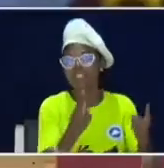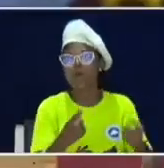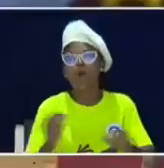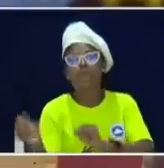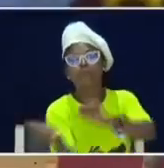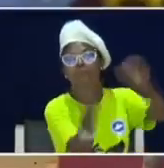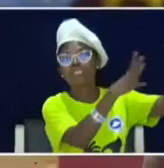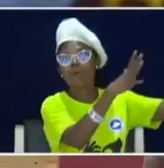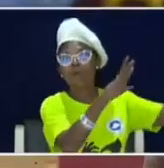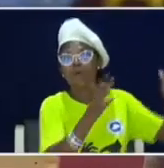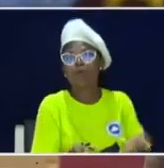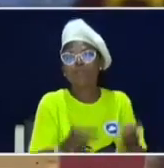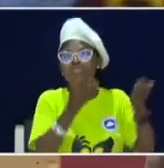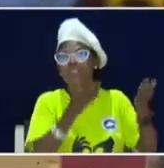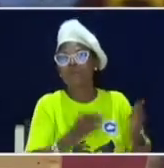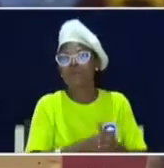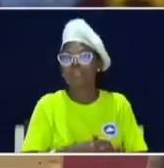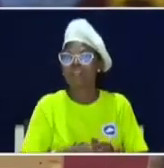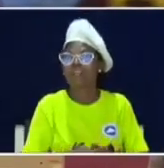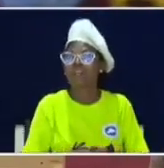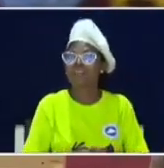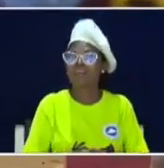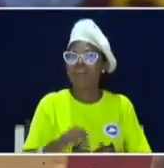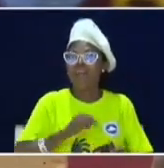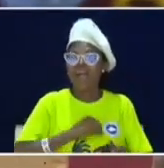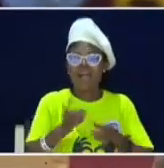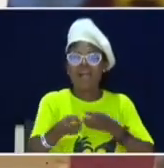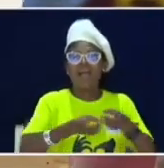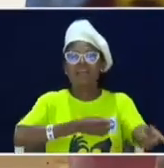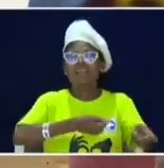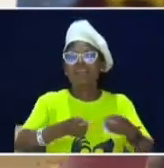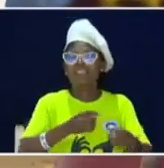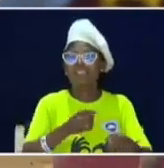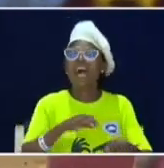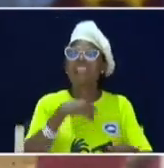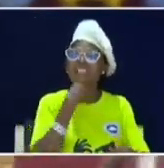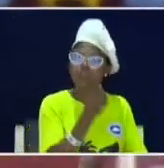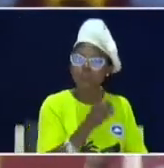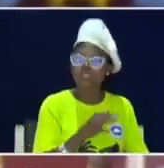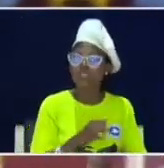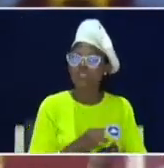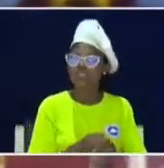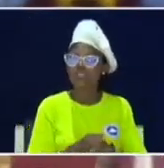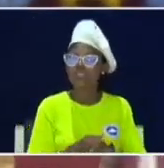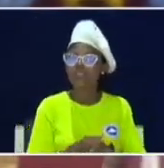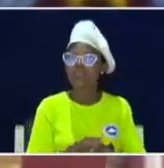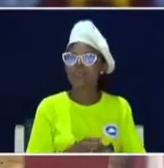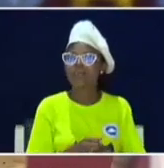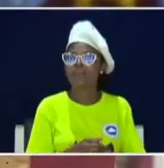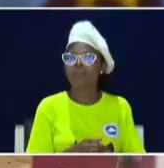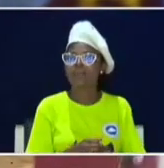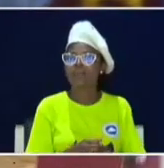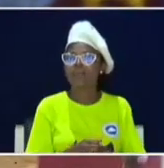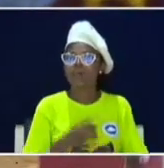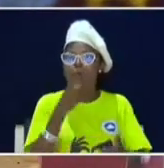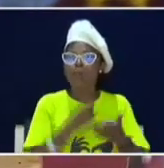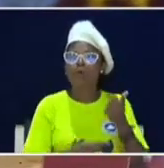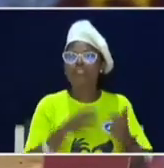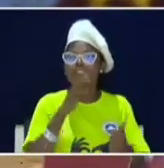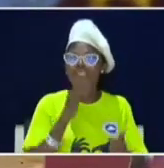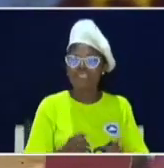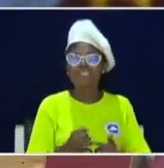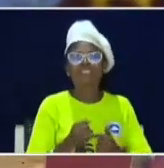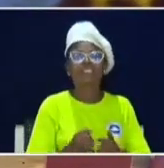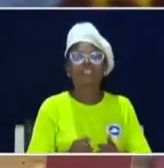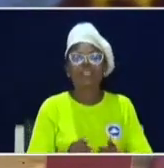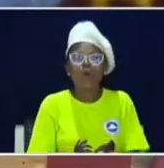weights. Hear this. I define this lastly. What is sin? Sin is act against God. What is weight? Weight